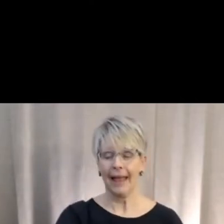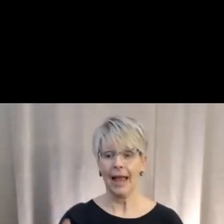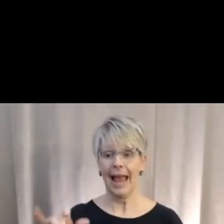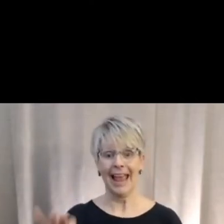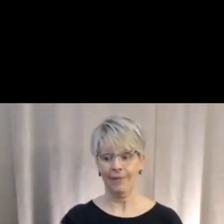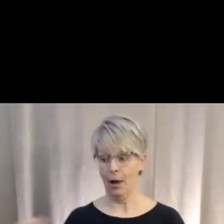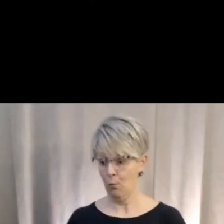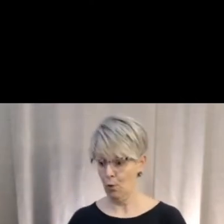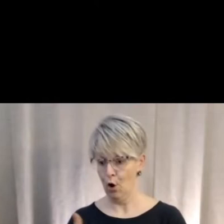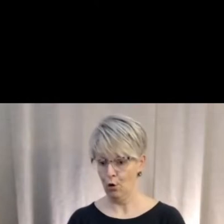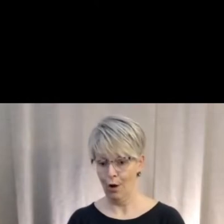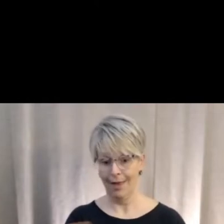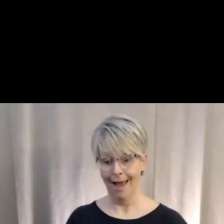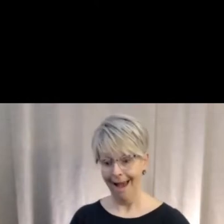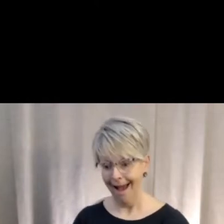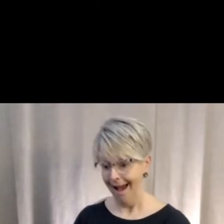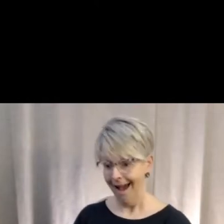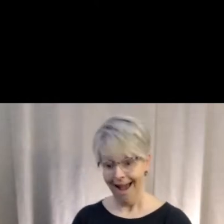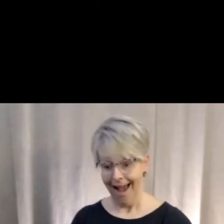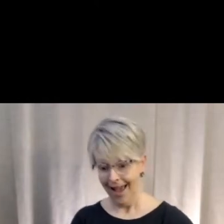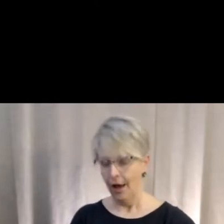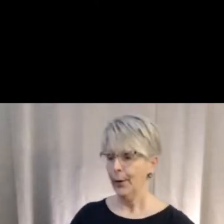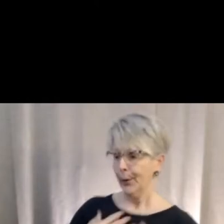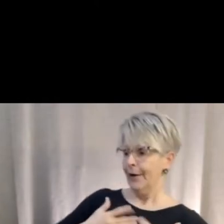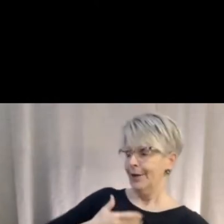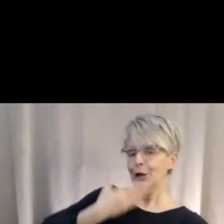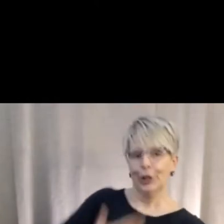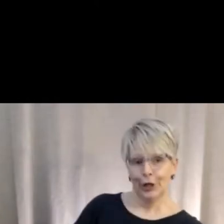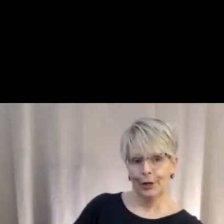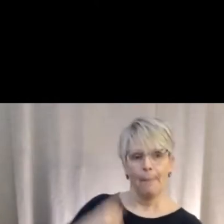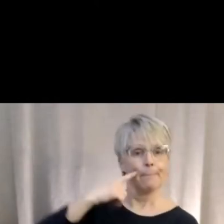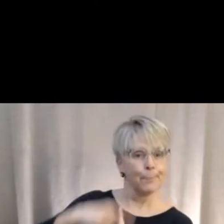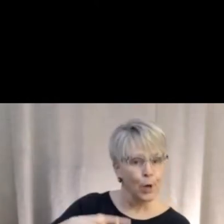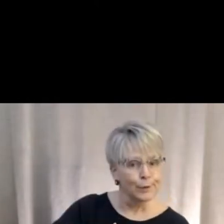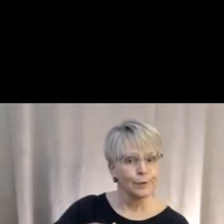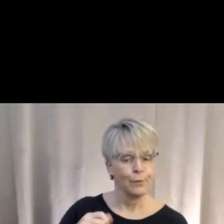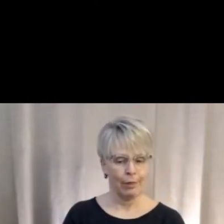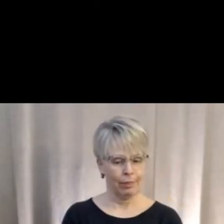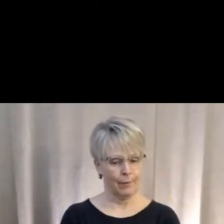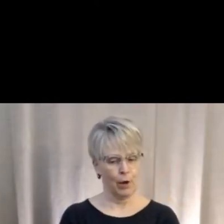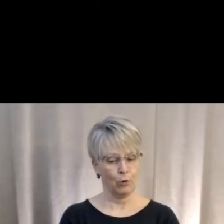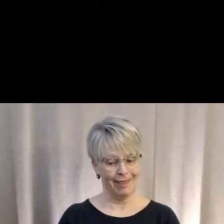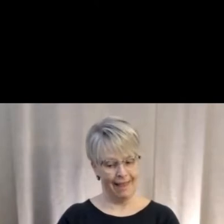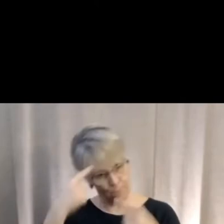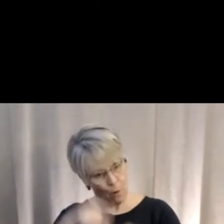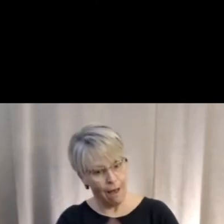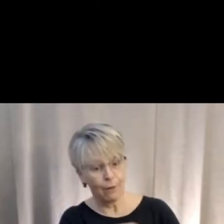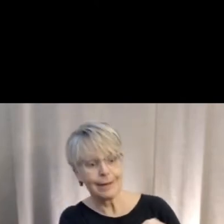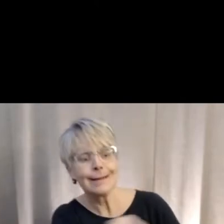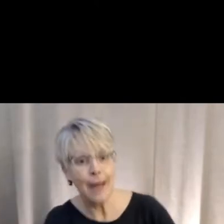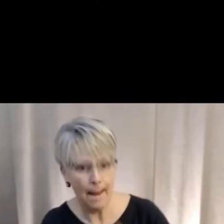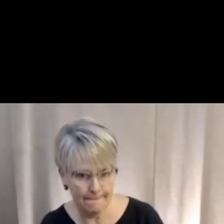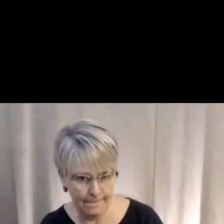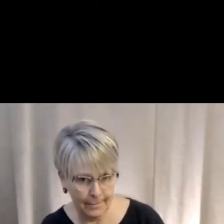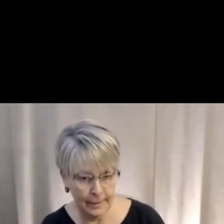positive interaction from being around a therapy dog. So it's more for other people, where a